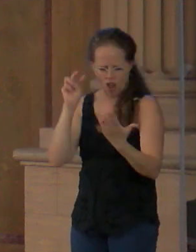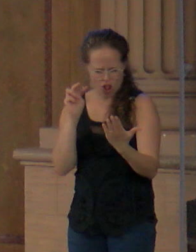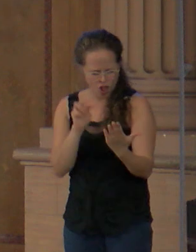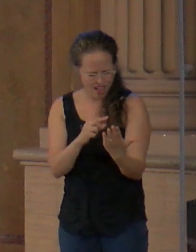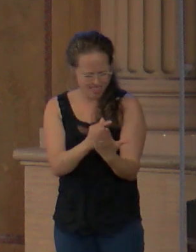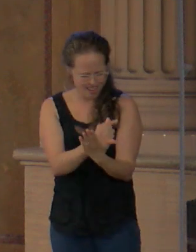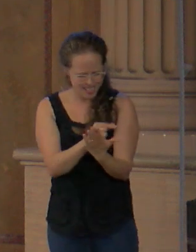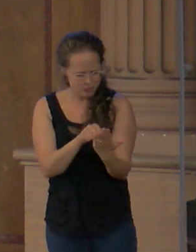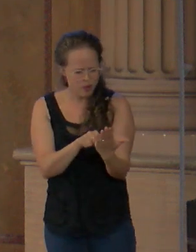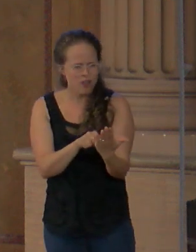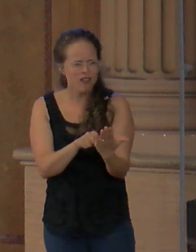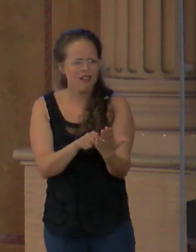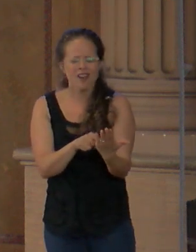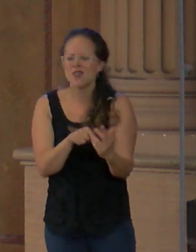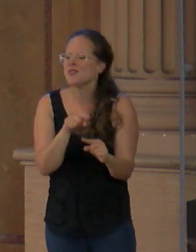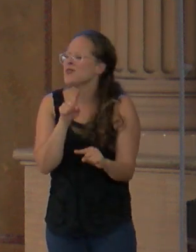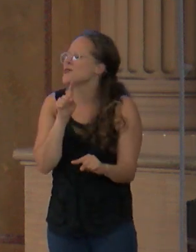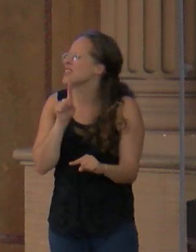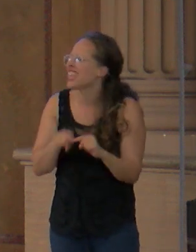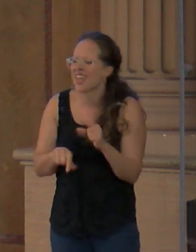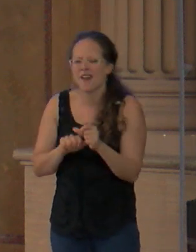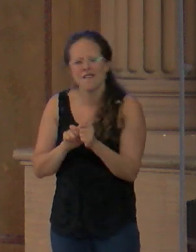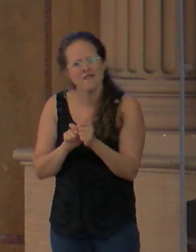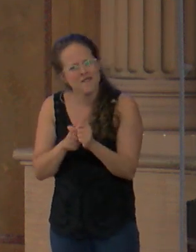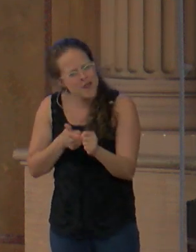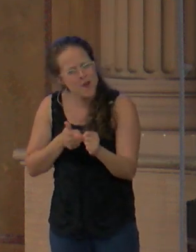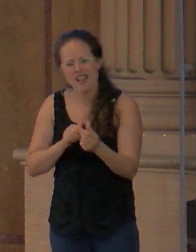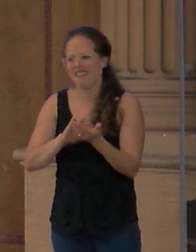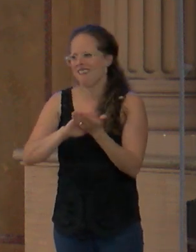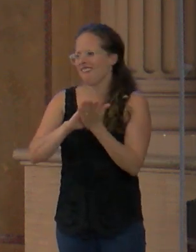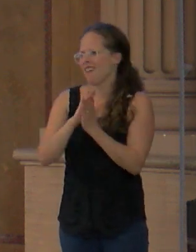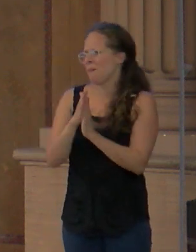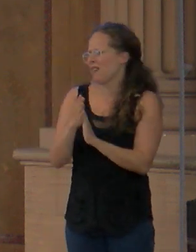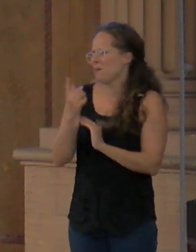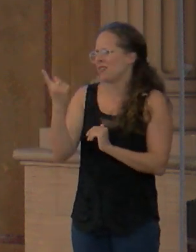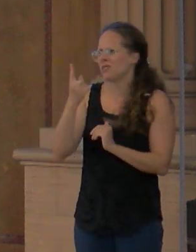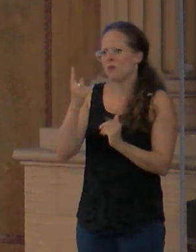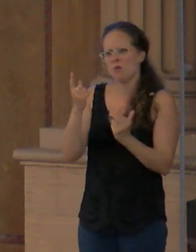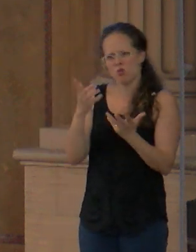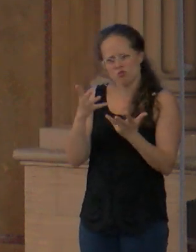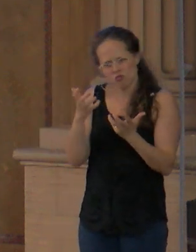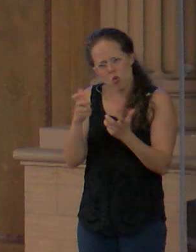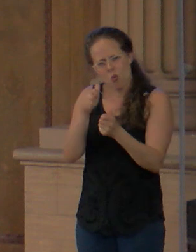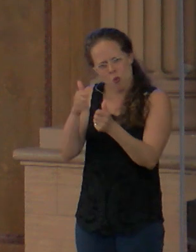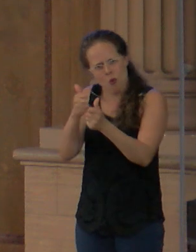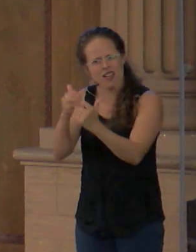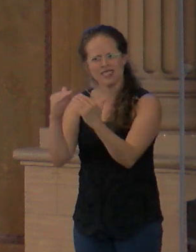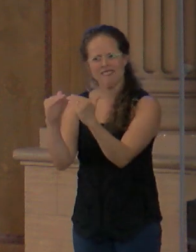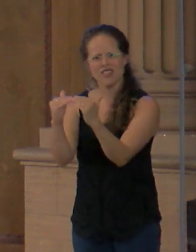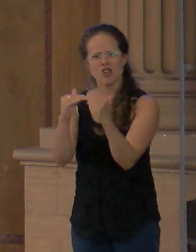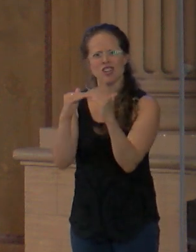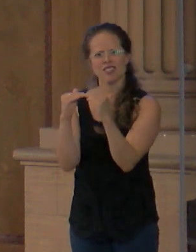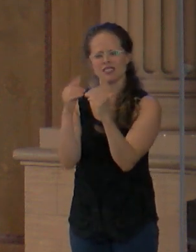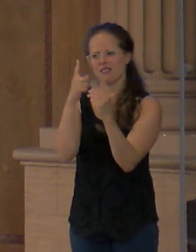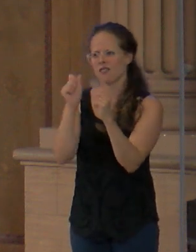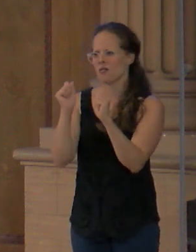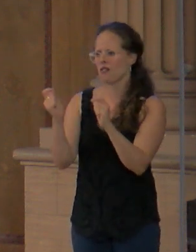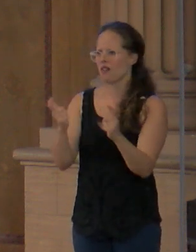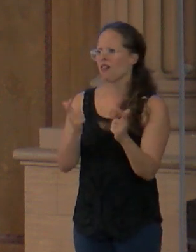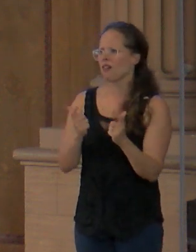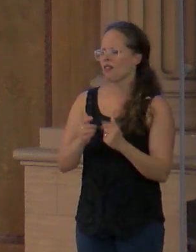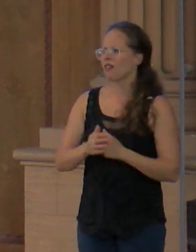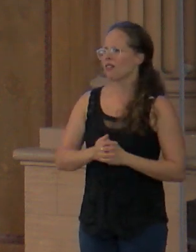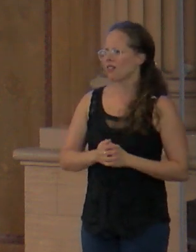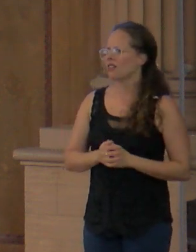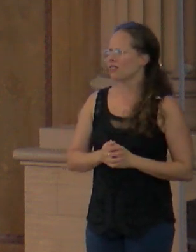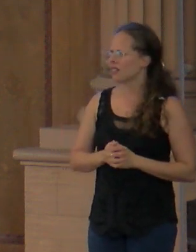then we almost won't be able to help from becoming people who pursue fairness and beyond,